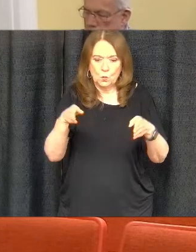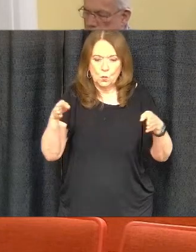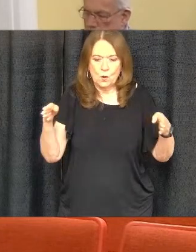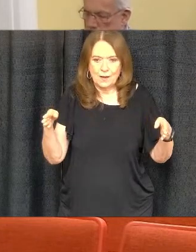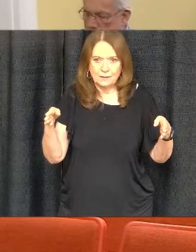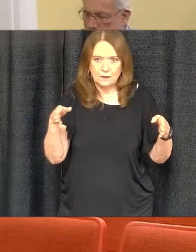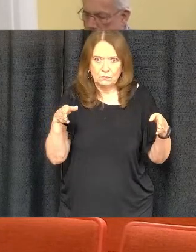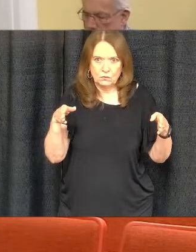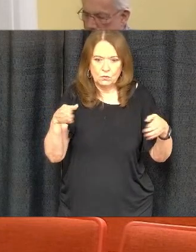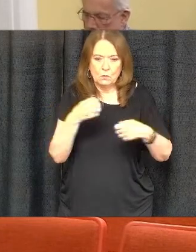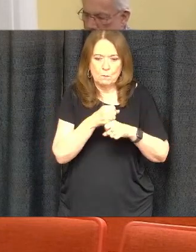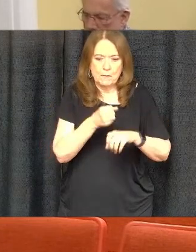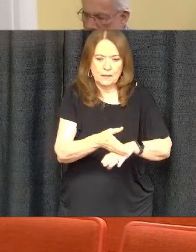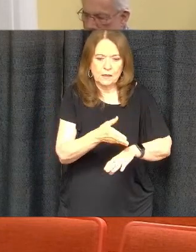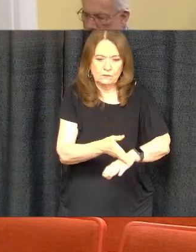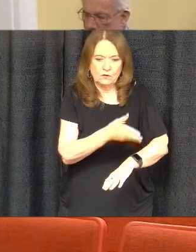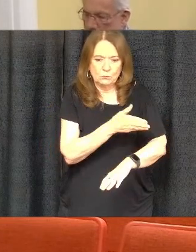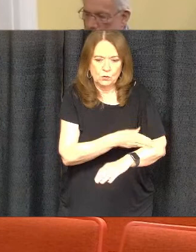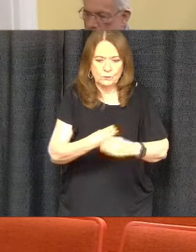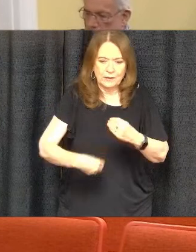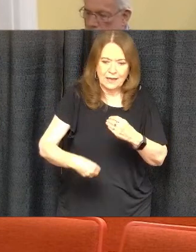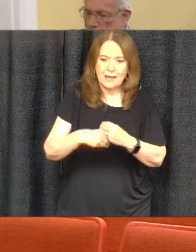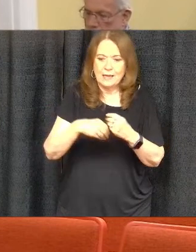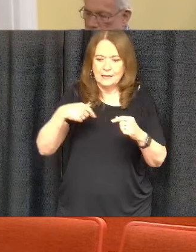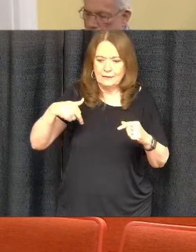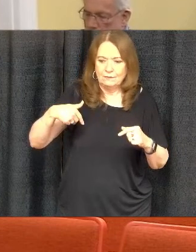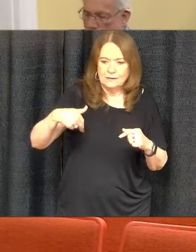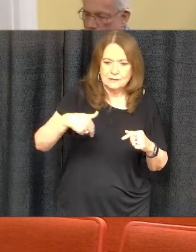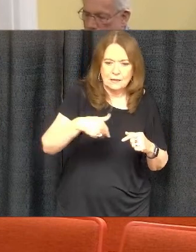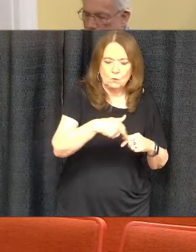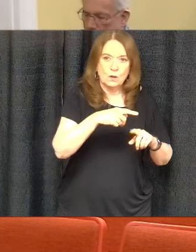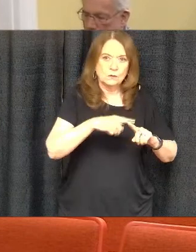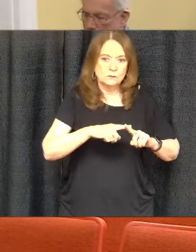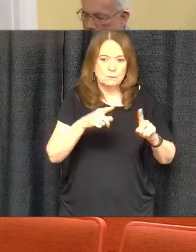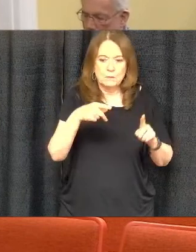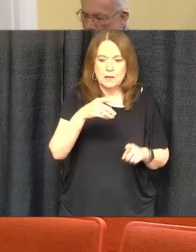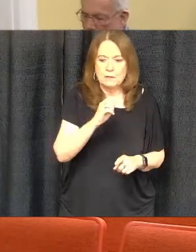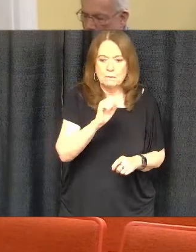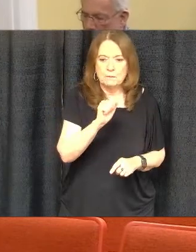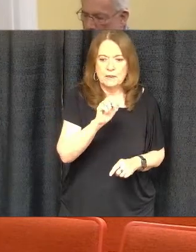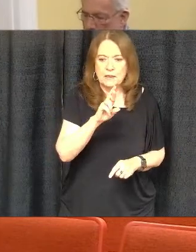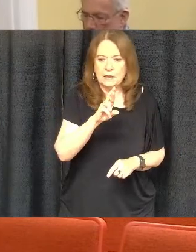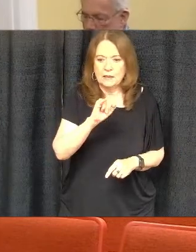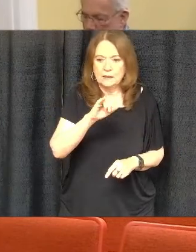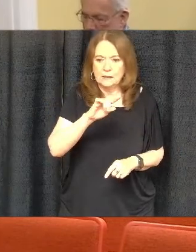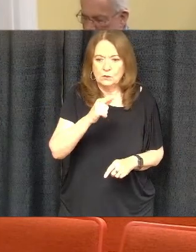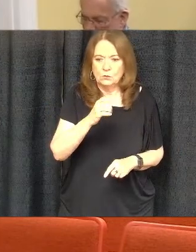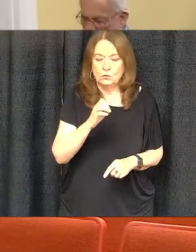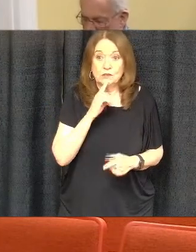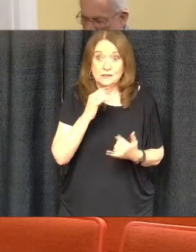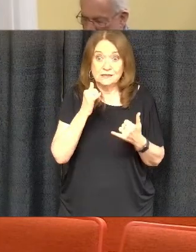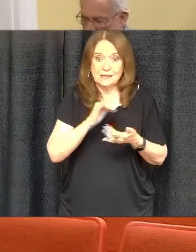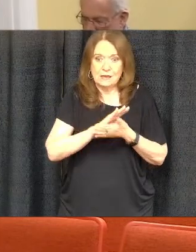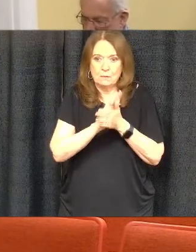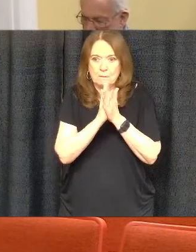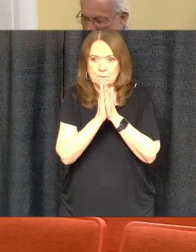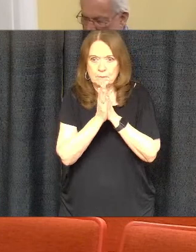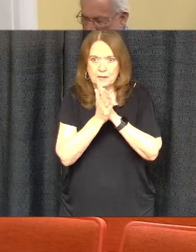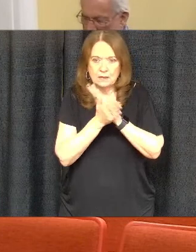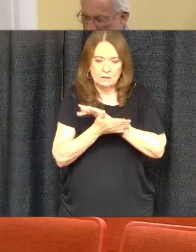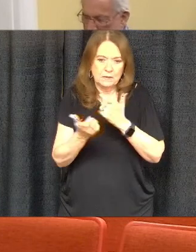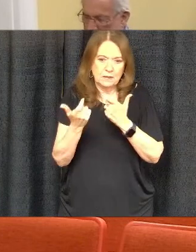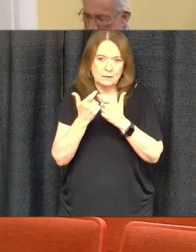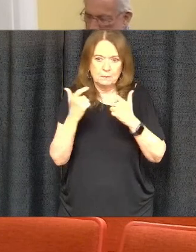the improvements and putting in the sidewalks, but Pea Ridge is now becoming a thoroughfare